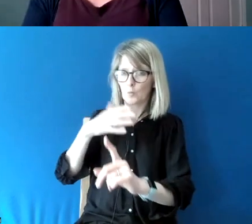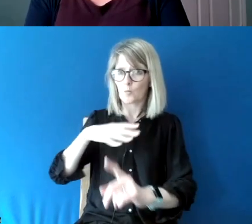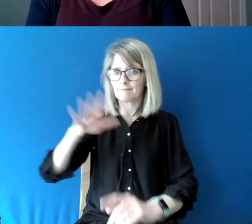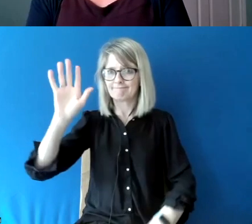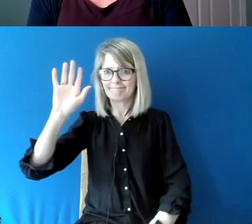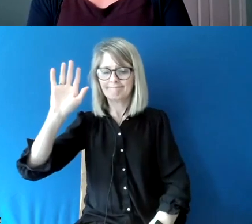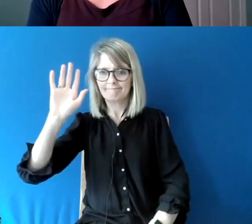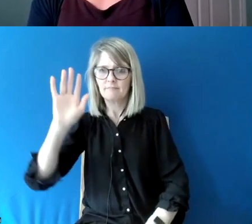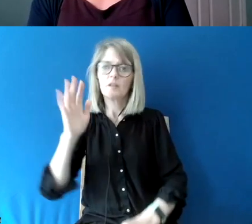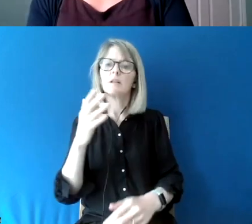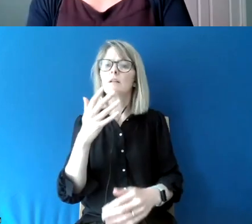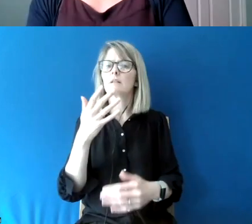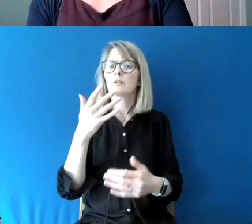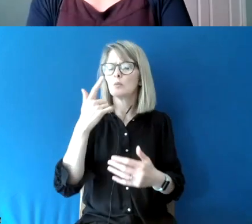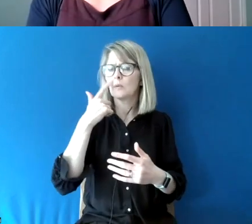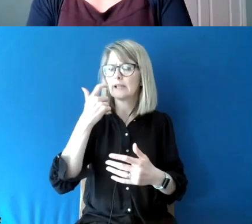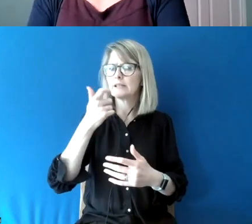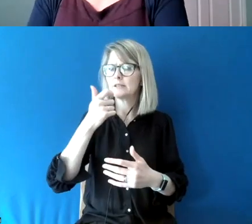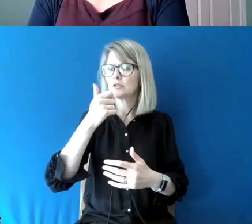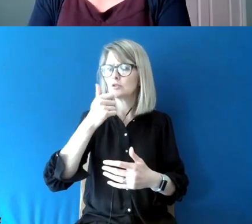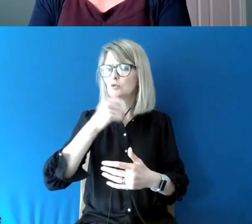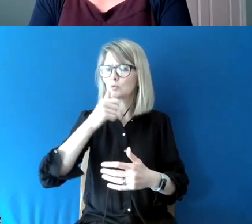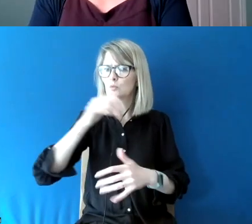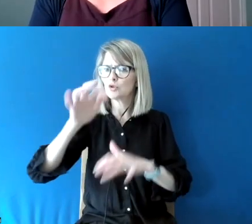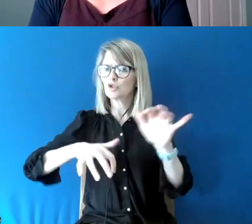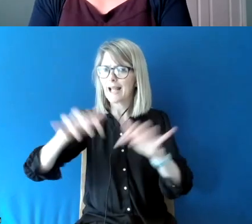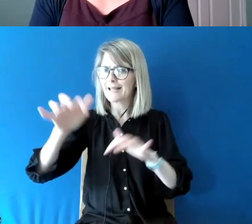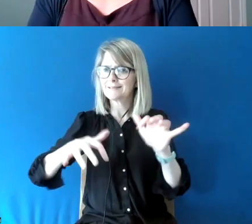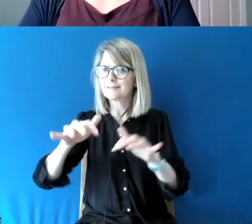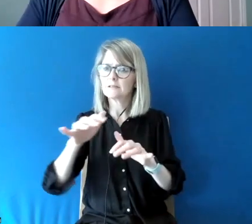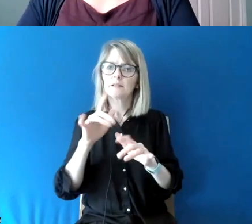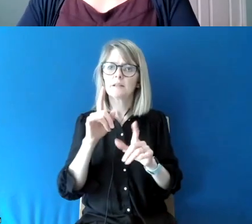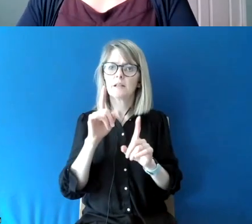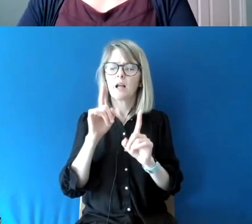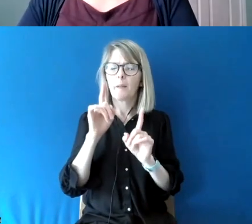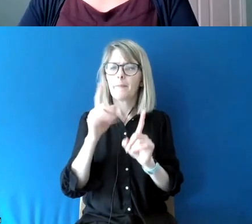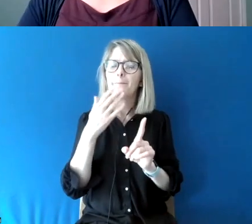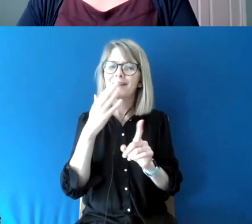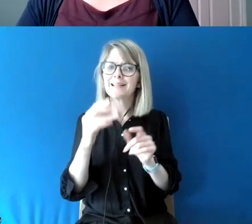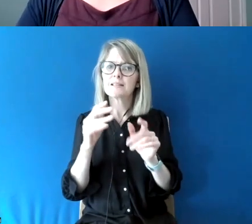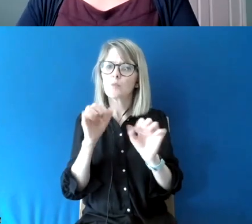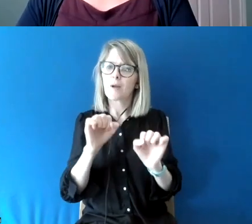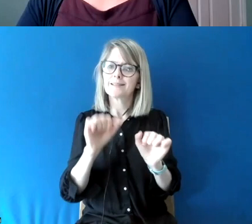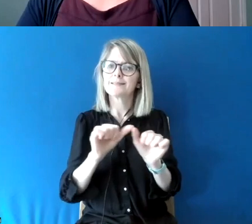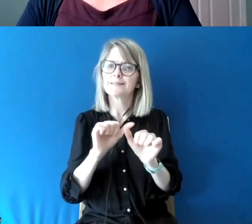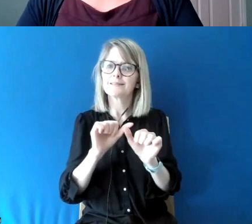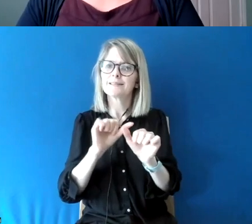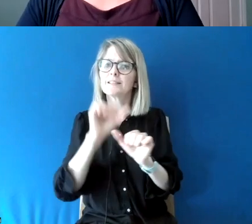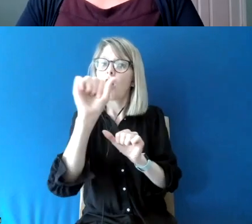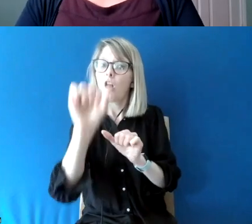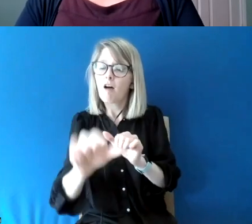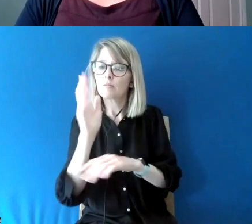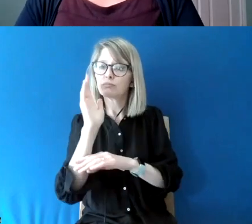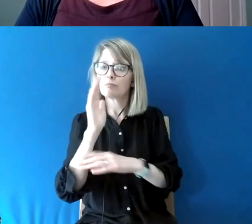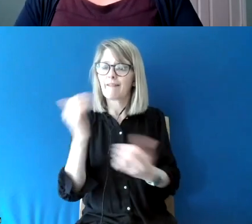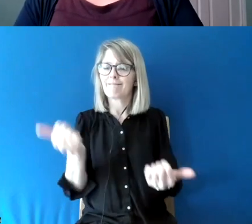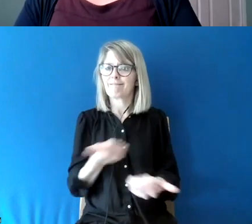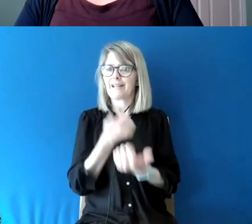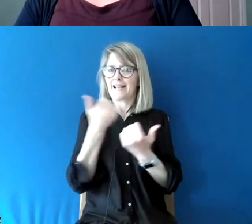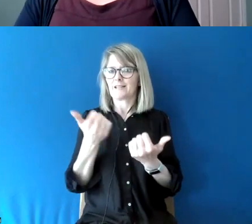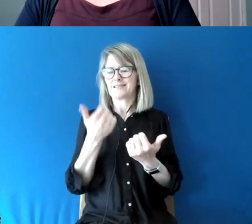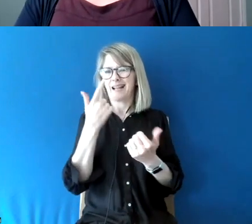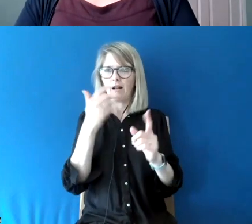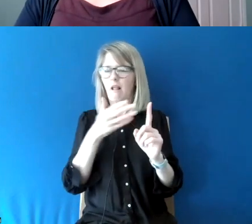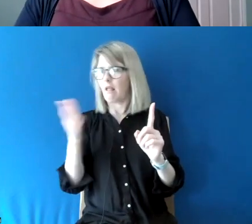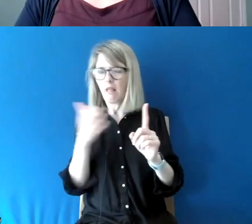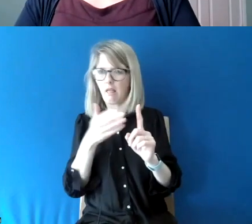well, but only you do that, please, after Anderson has finished speaking, because it can be really distracting otherwise for him. And we'll try to